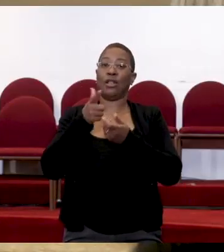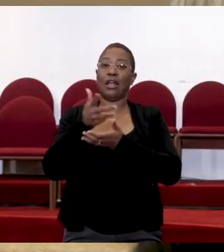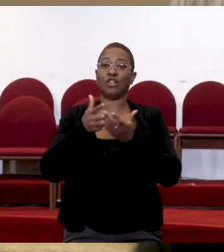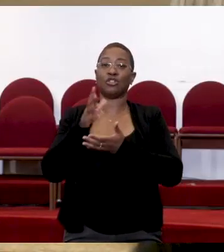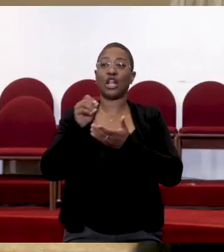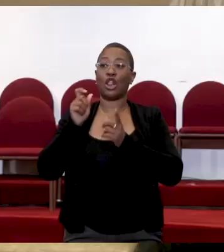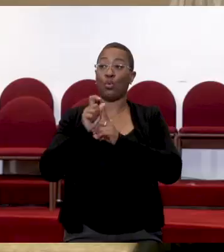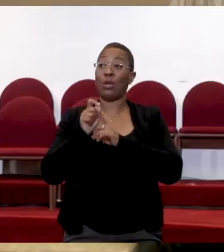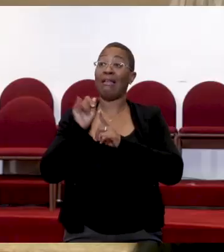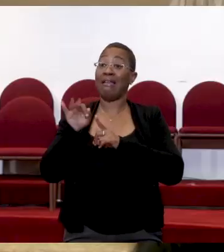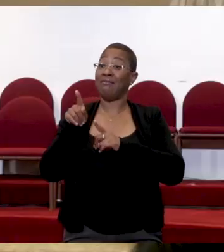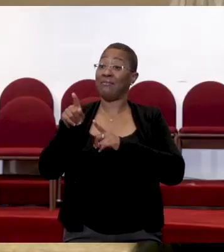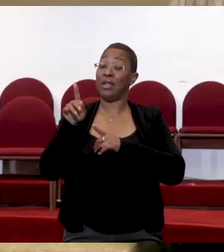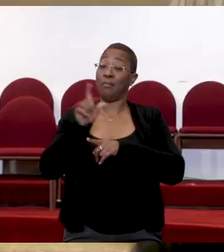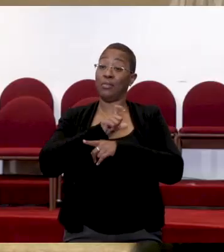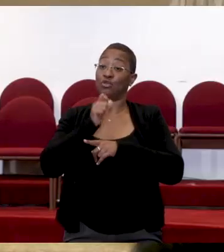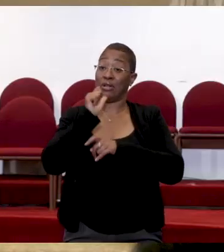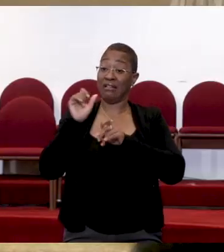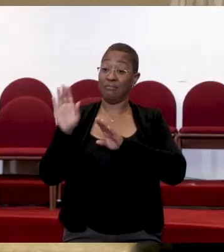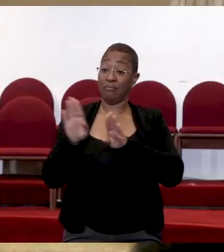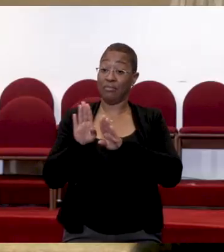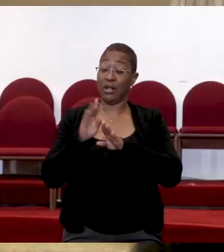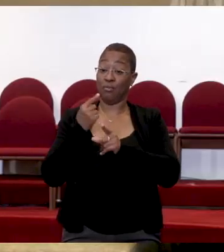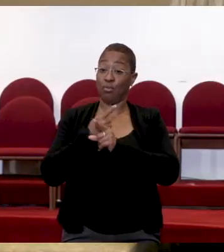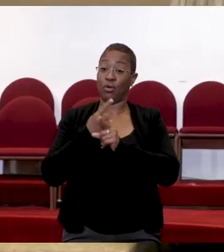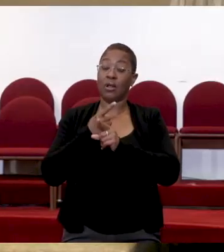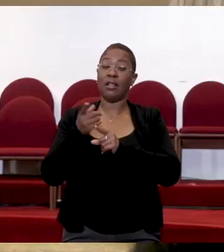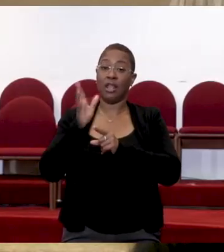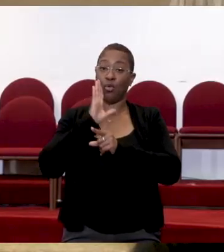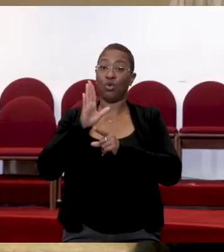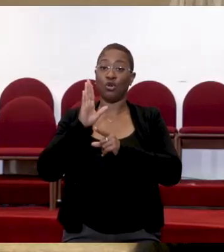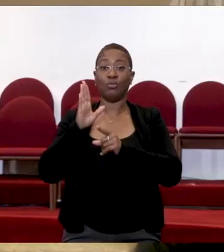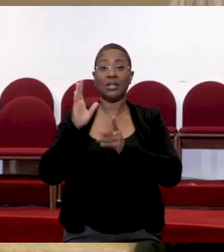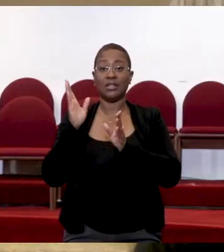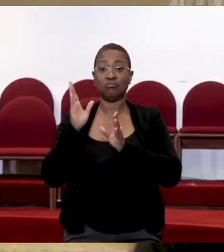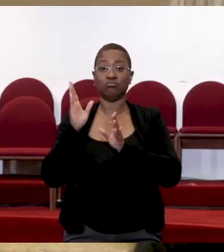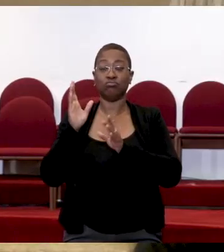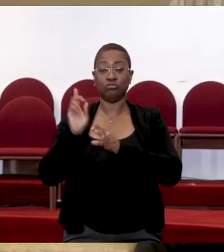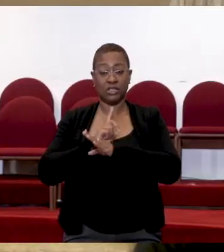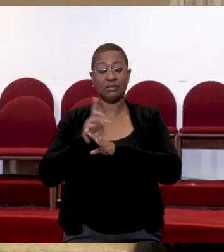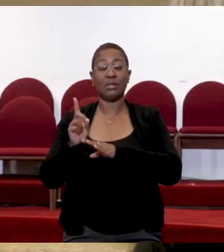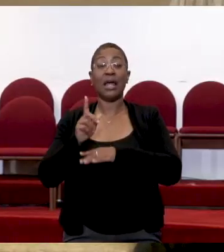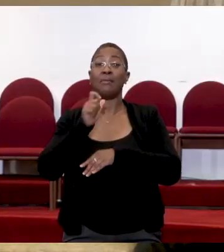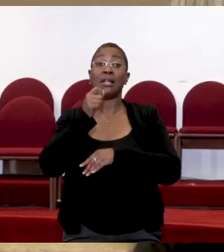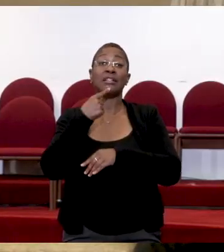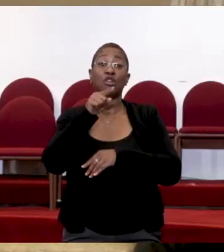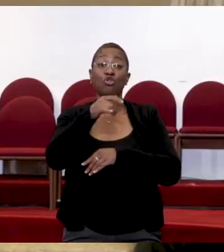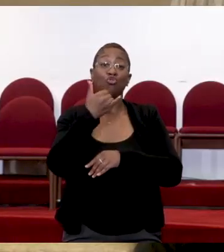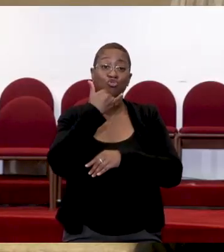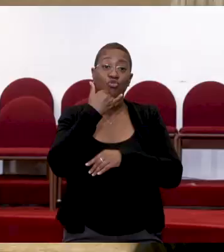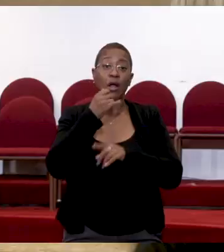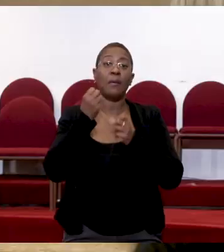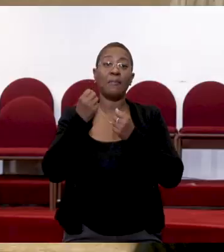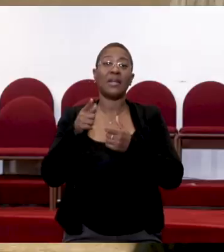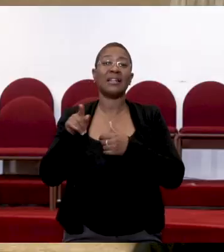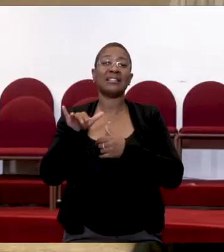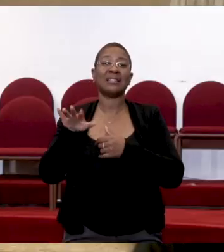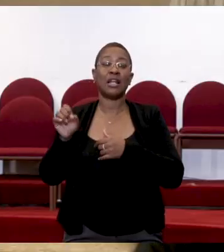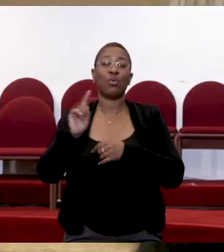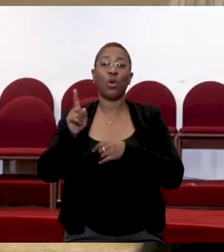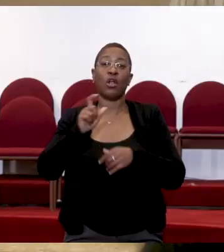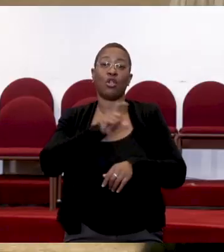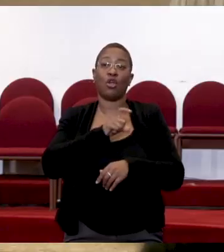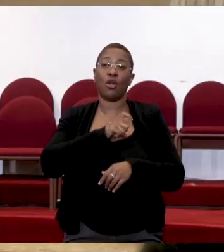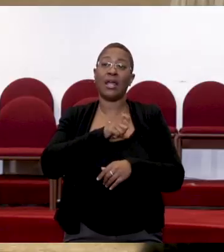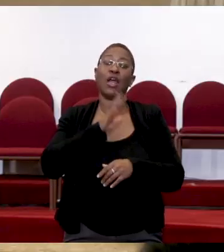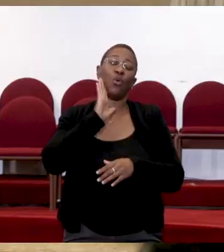if they acted inappropriately, they'll be disciplined. So I'm not saying you're wrong. I'm just saying we're into a lot of these cases where an officer will tell